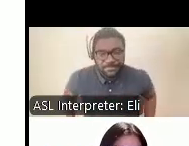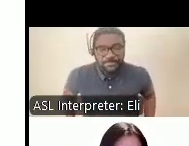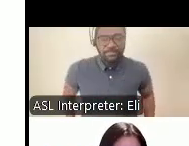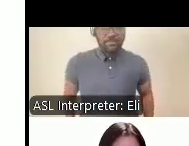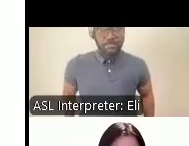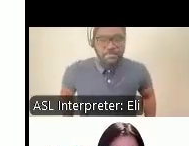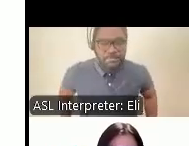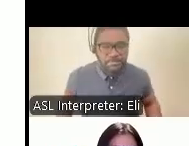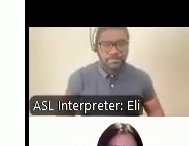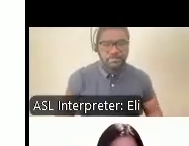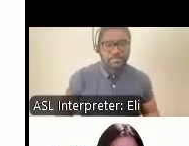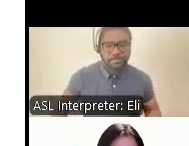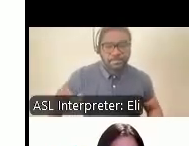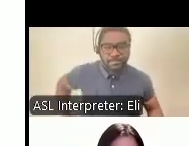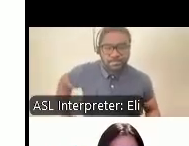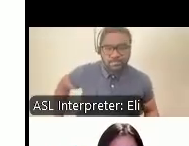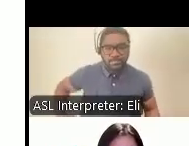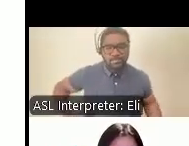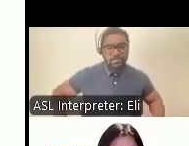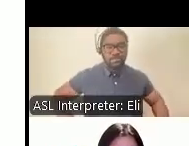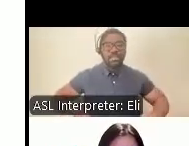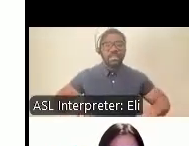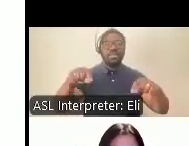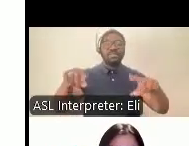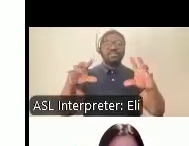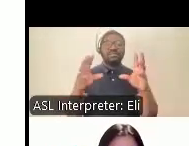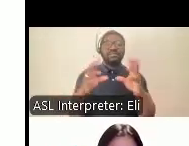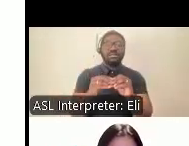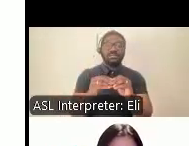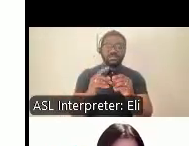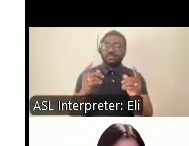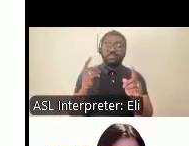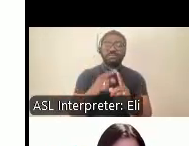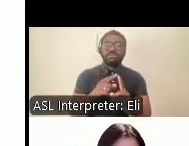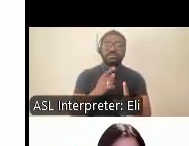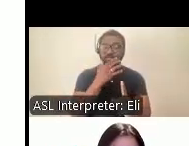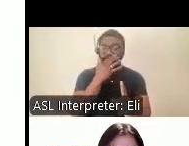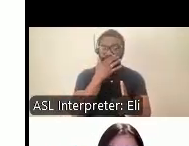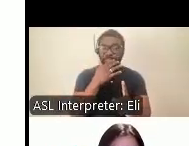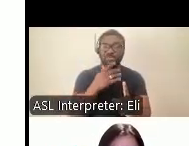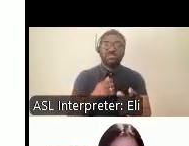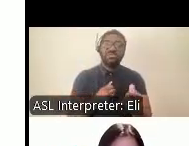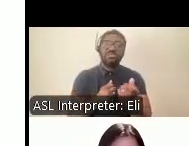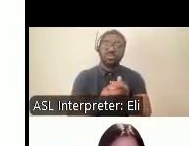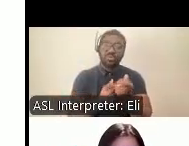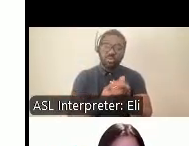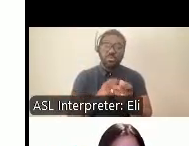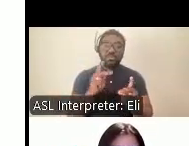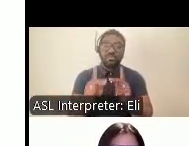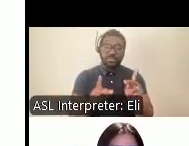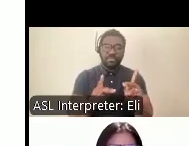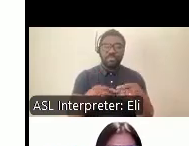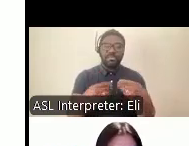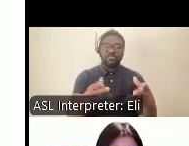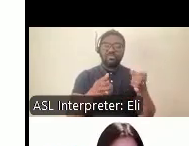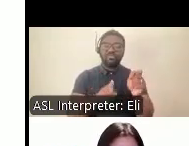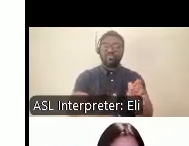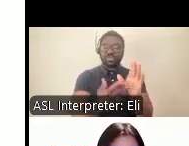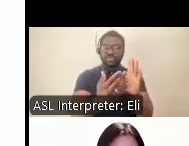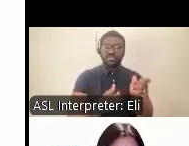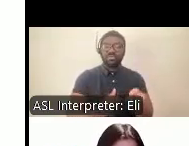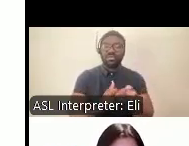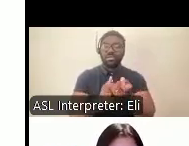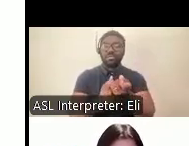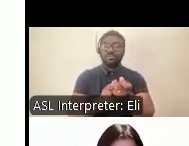This session is about practical strategies to help better support individuals with mental health conditions. Mental health and employment